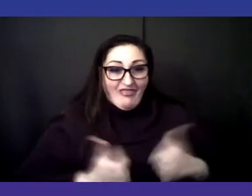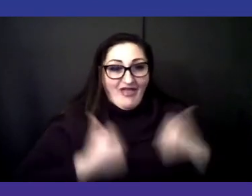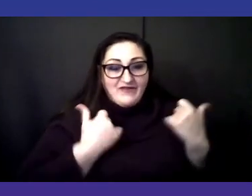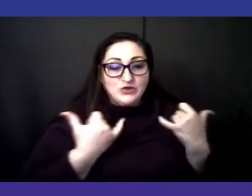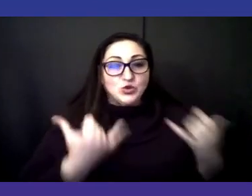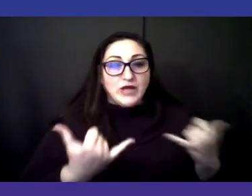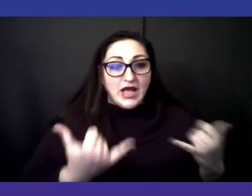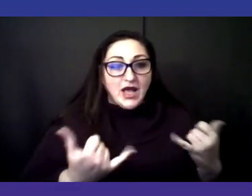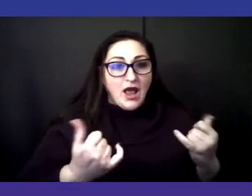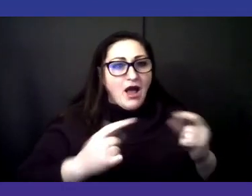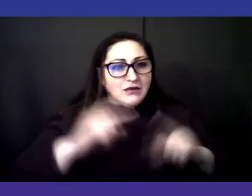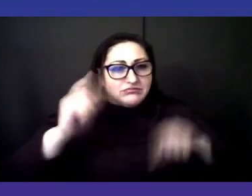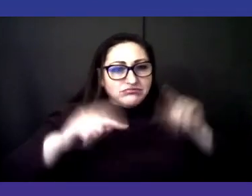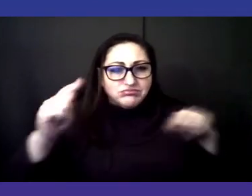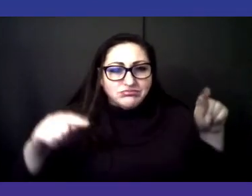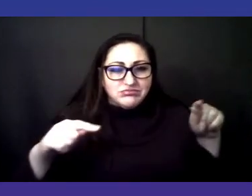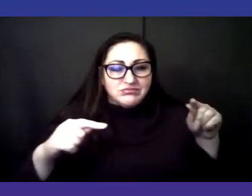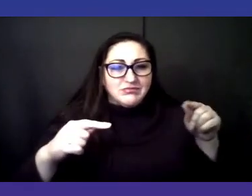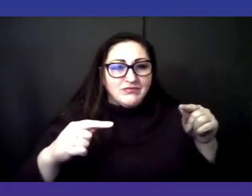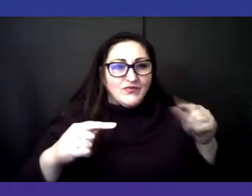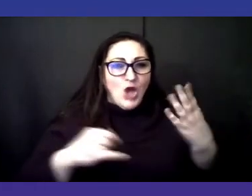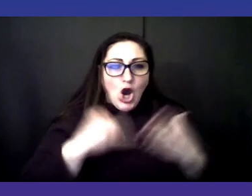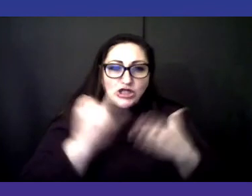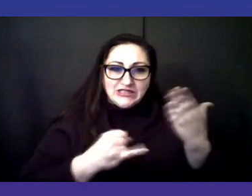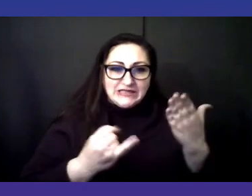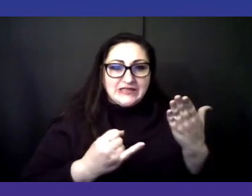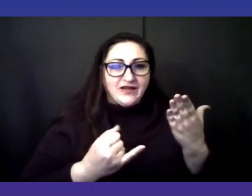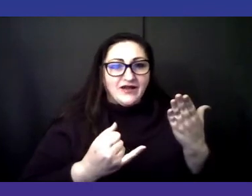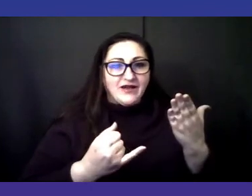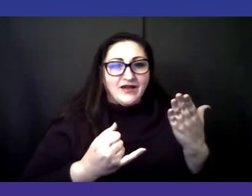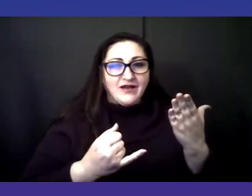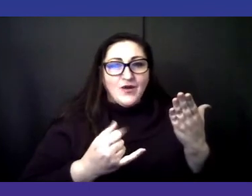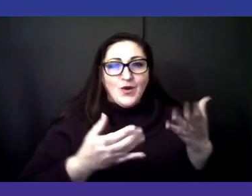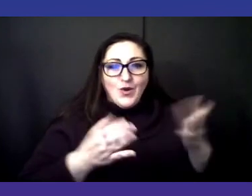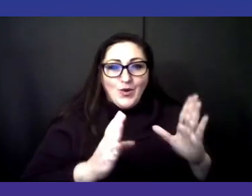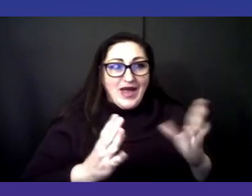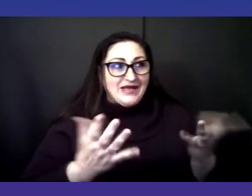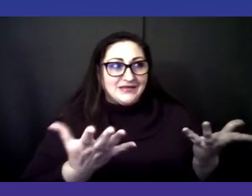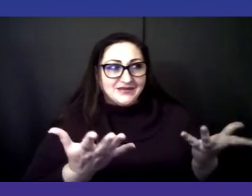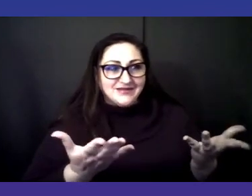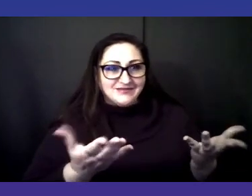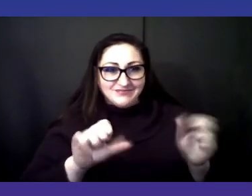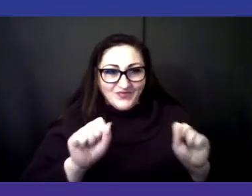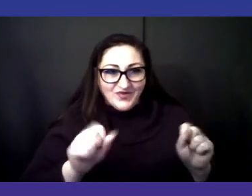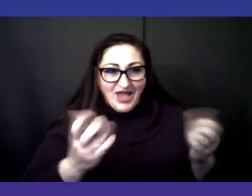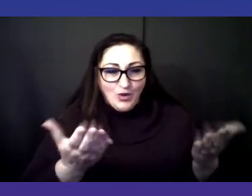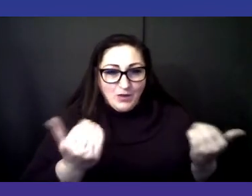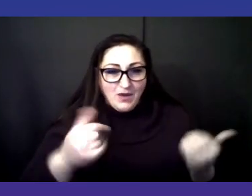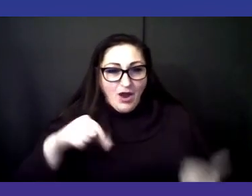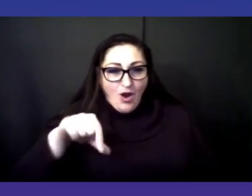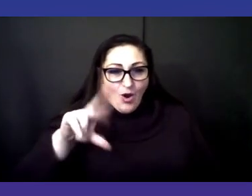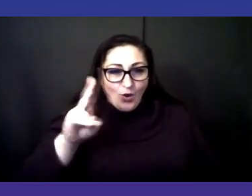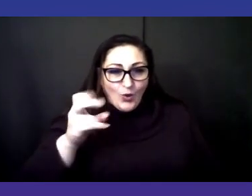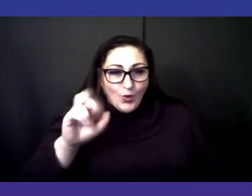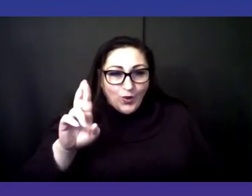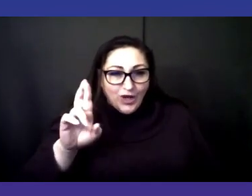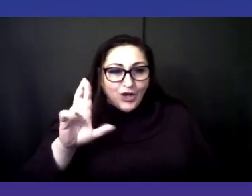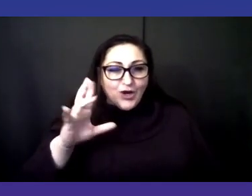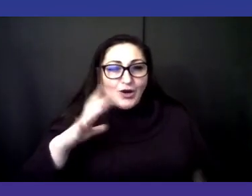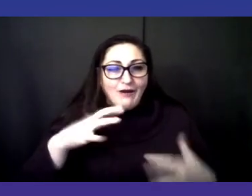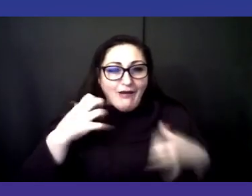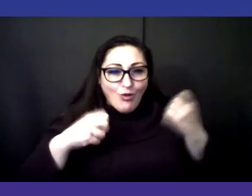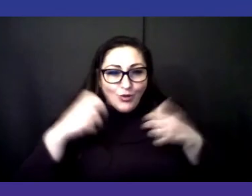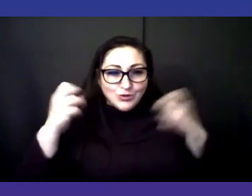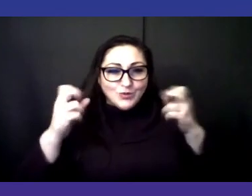variety of various artistic forms. And I'm like, can we bring our queer elders of color, trans elders of color